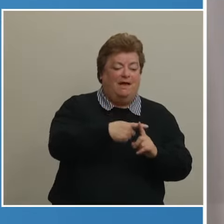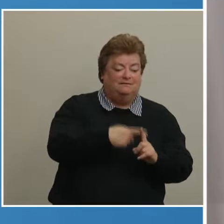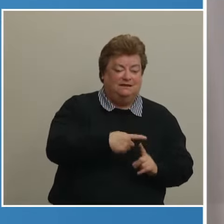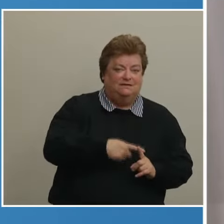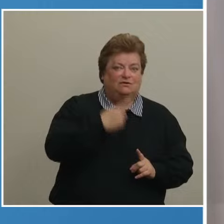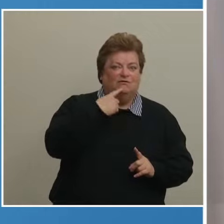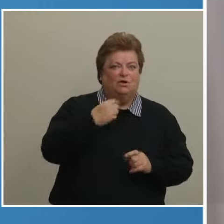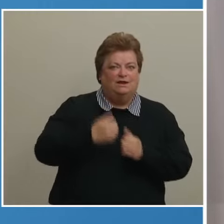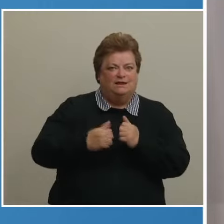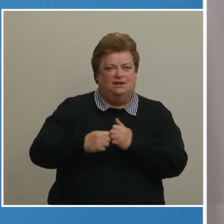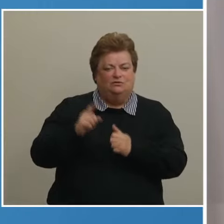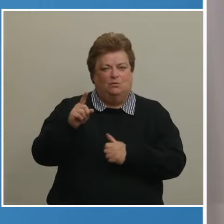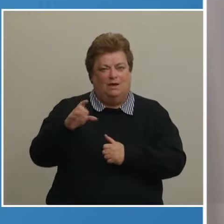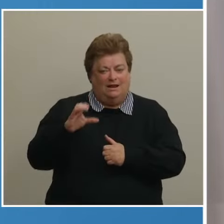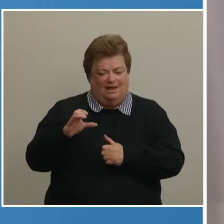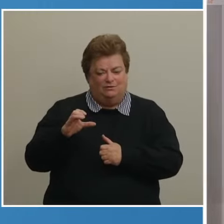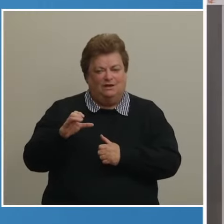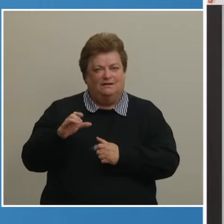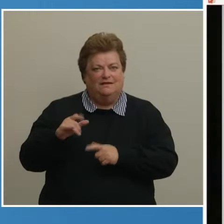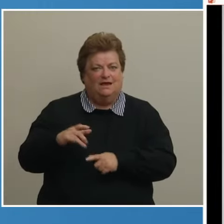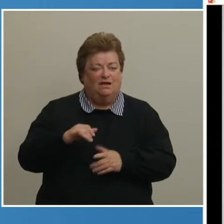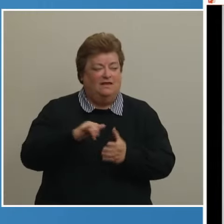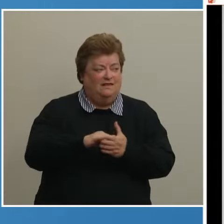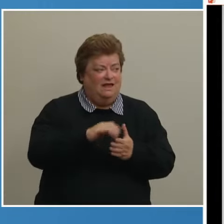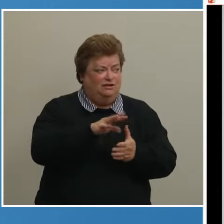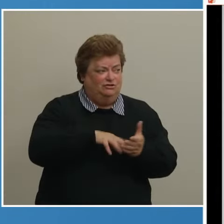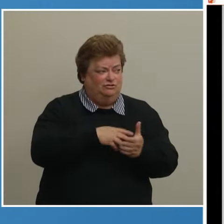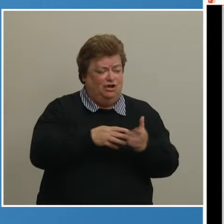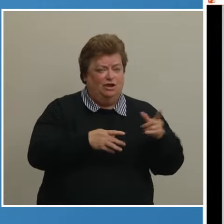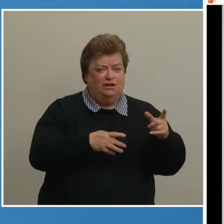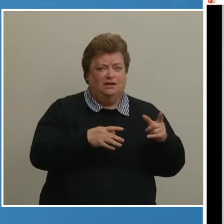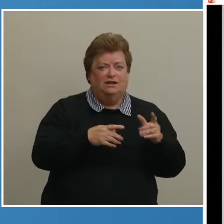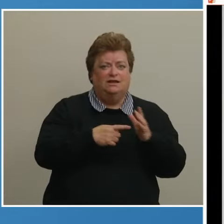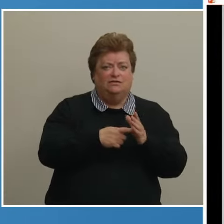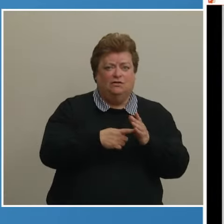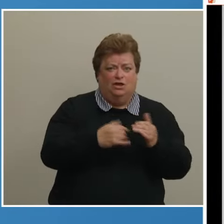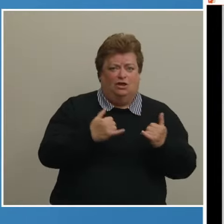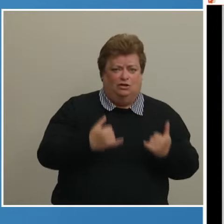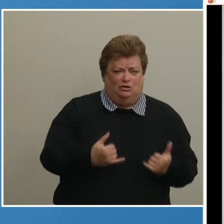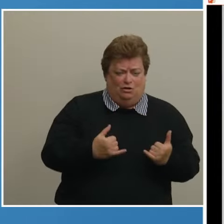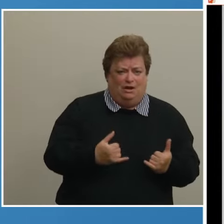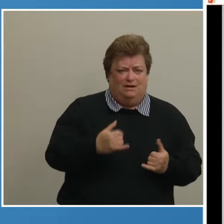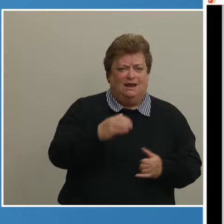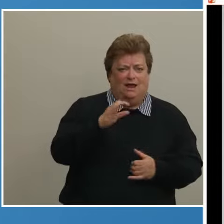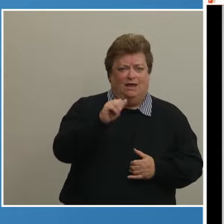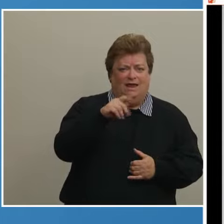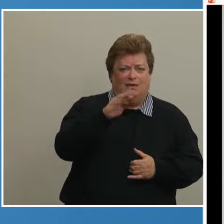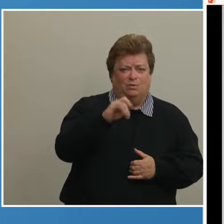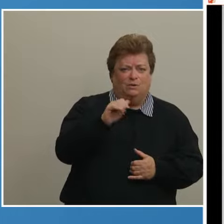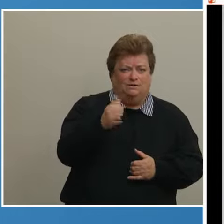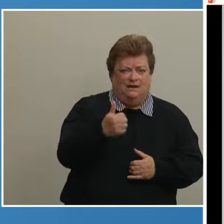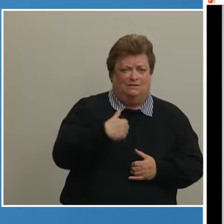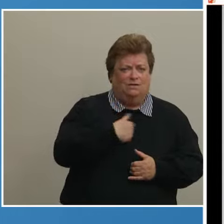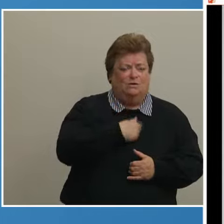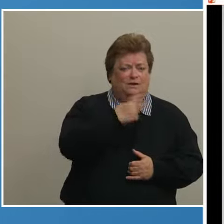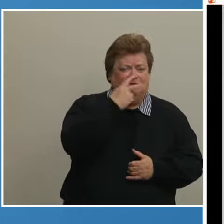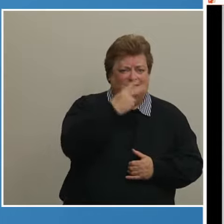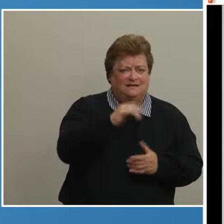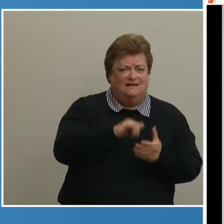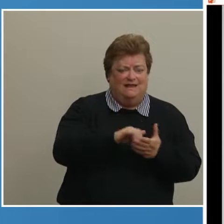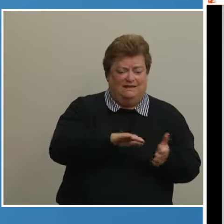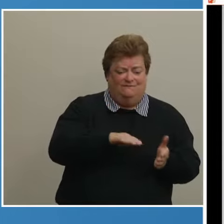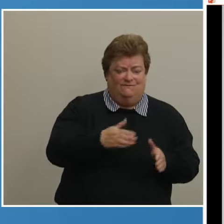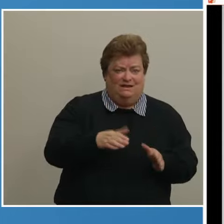residents. In this chart that illustrates data current as of April 10th, we see that the